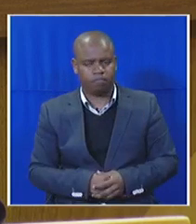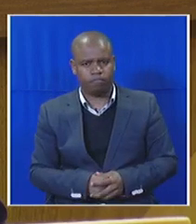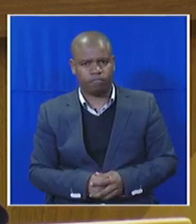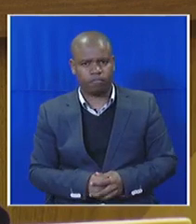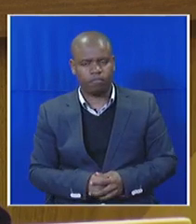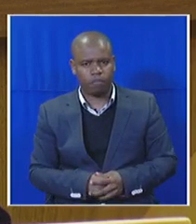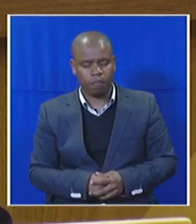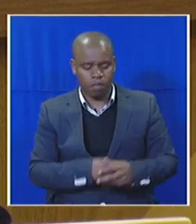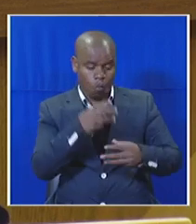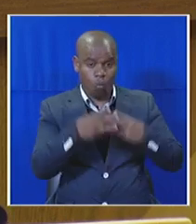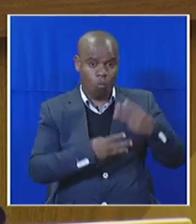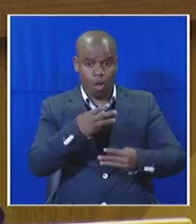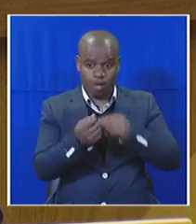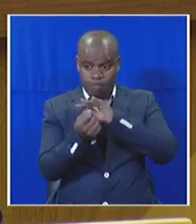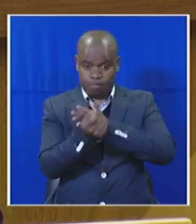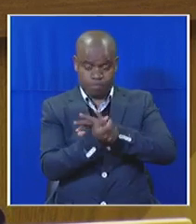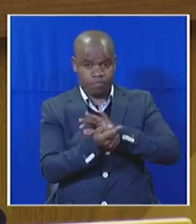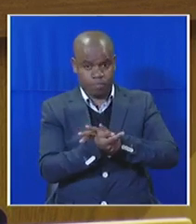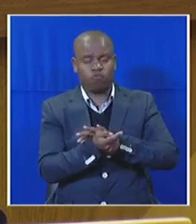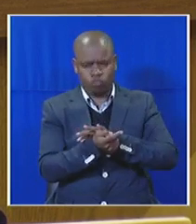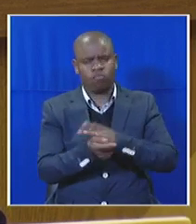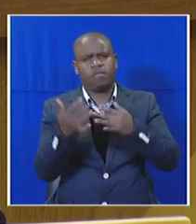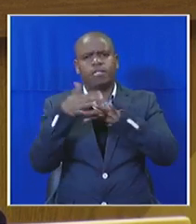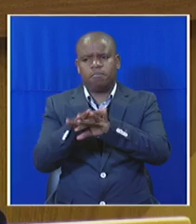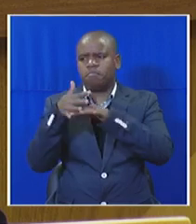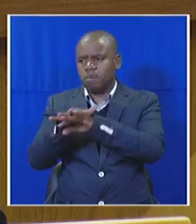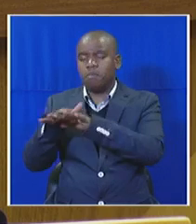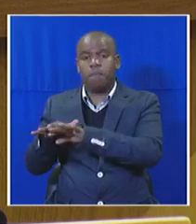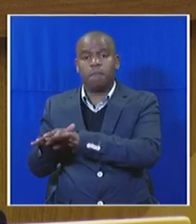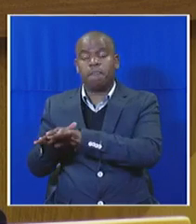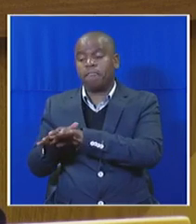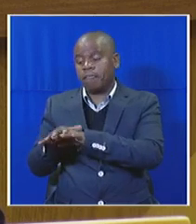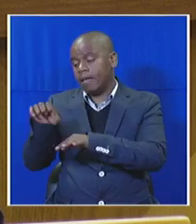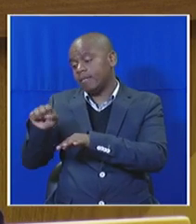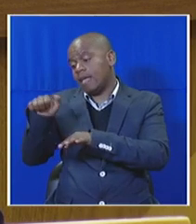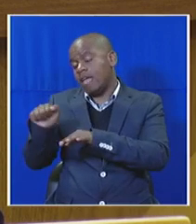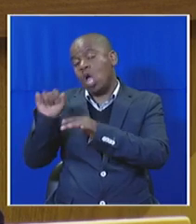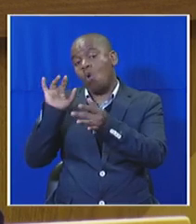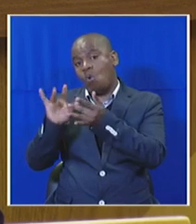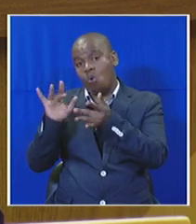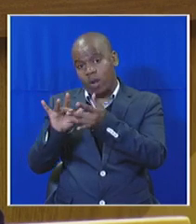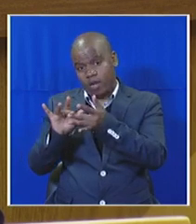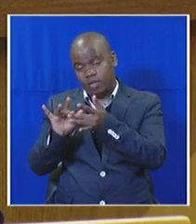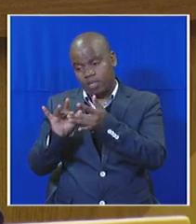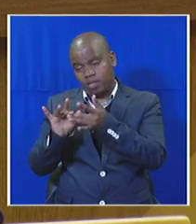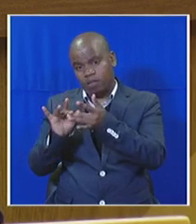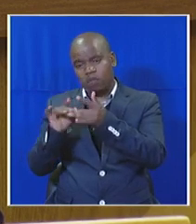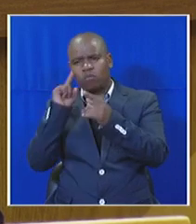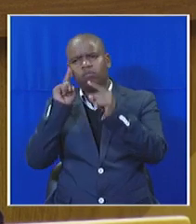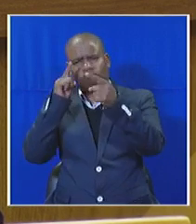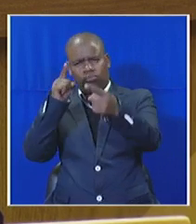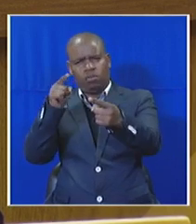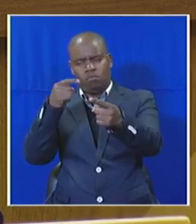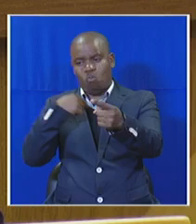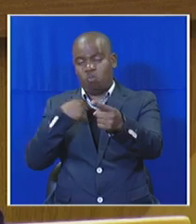Through the work done on the implementation of SA Connect, the projections